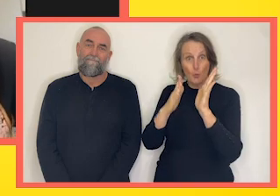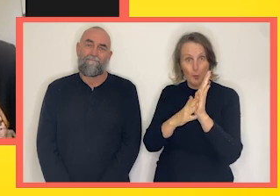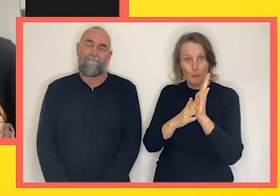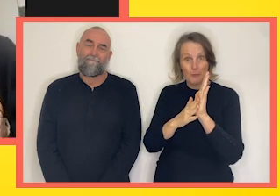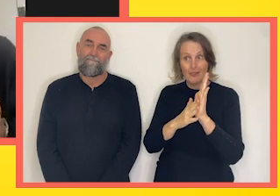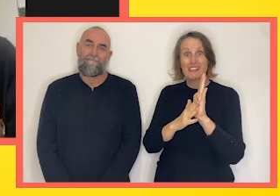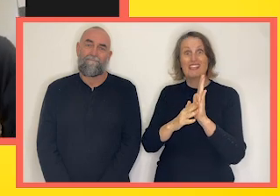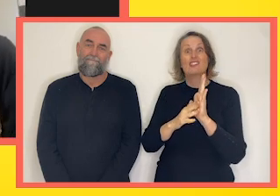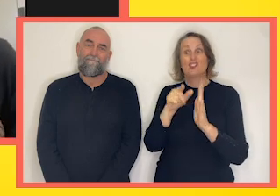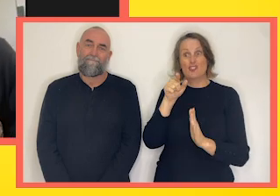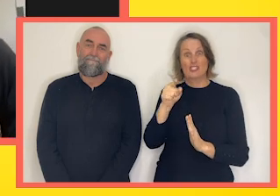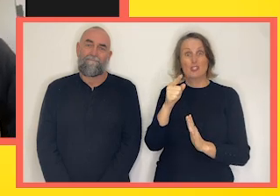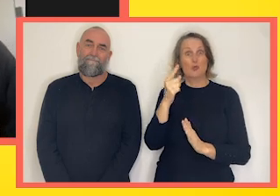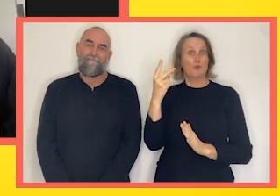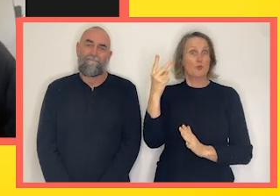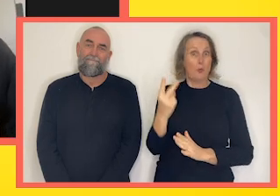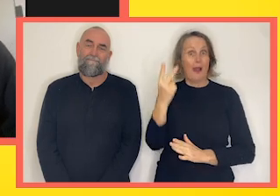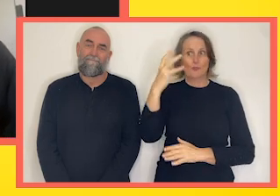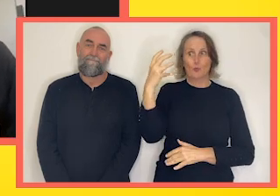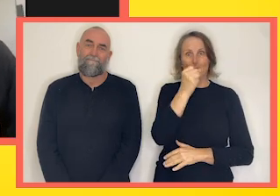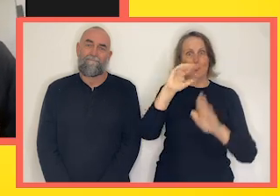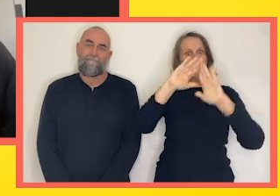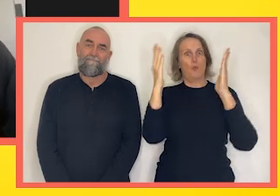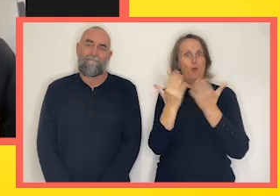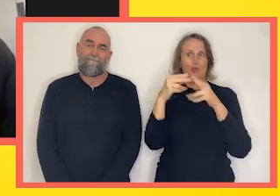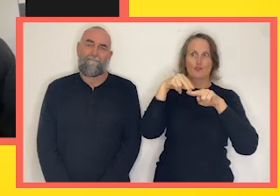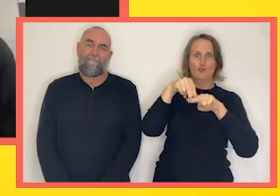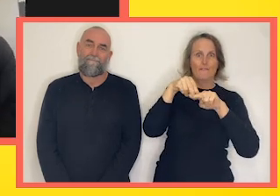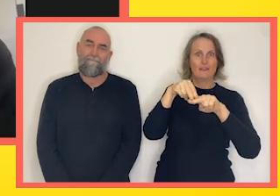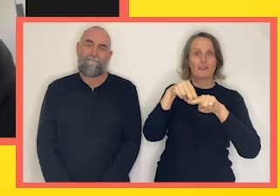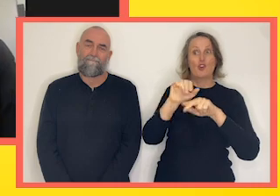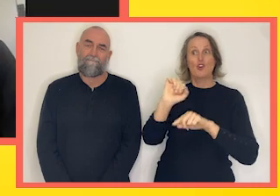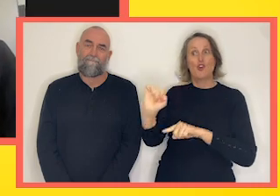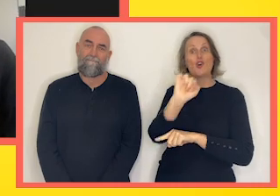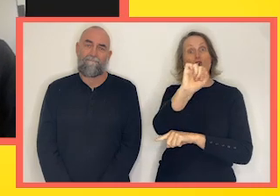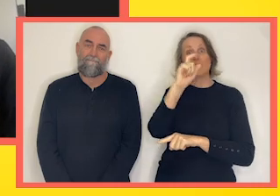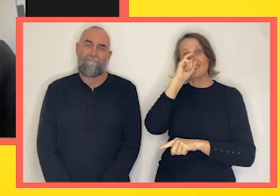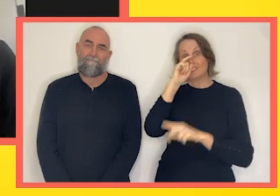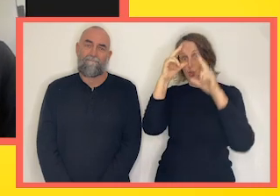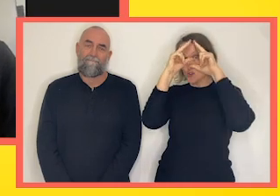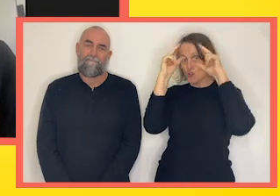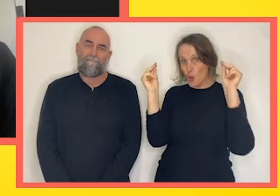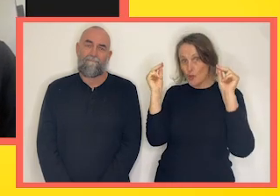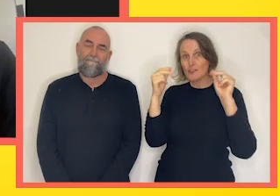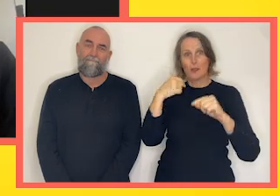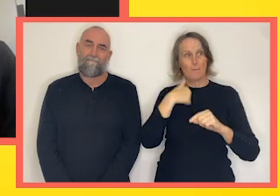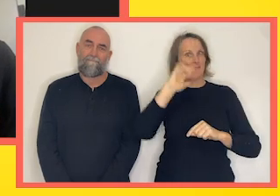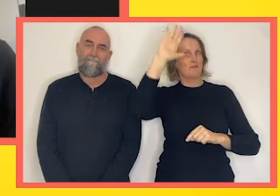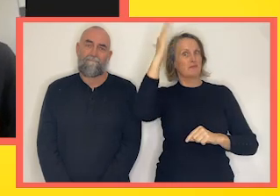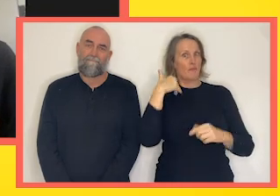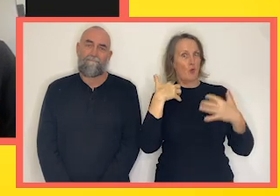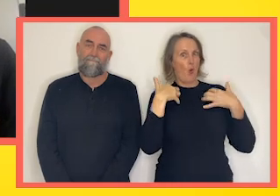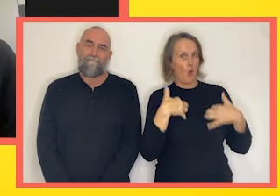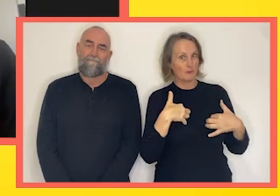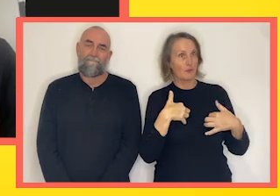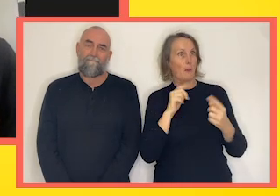world surfer, and I had a chance encounter with her sister. She was one of my nurses. So I got put in touch with her, and